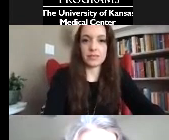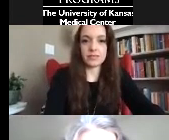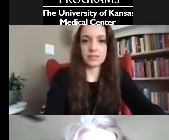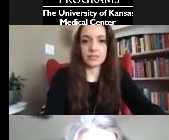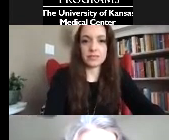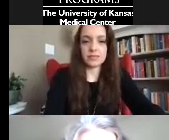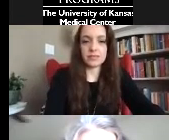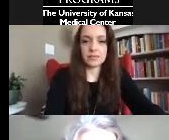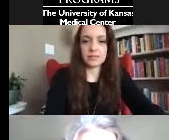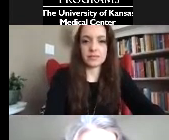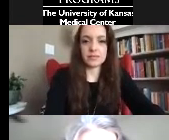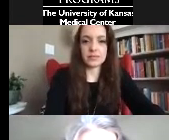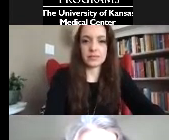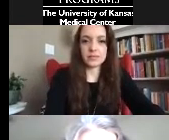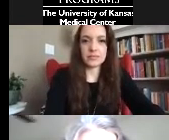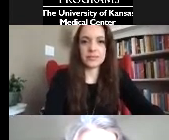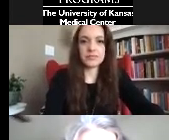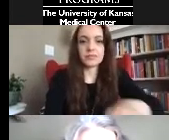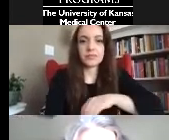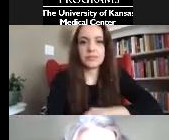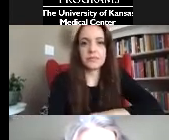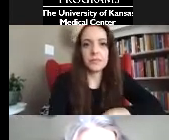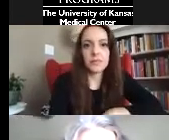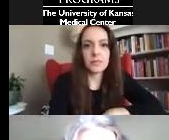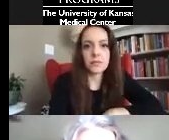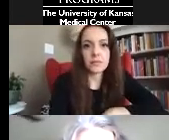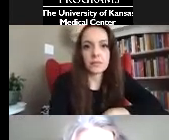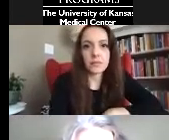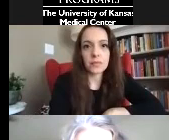And so it's the Instituto Nacional de